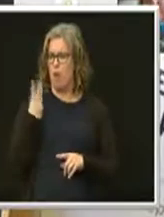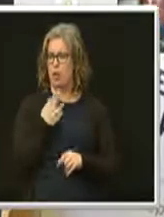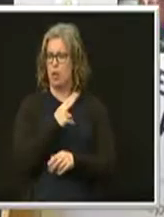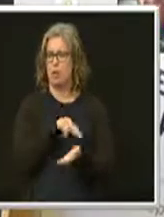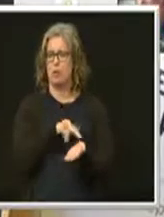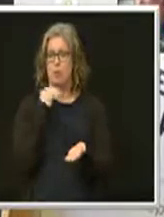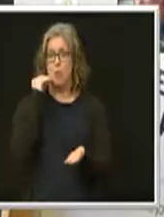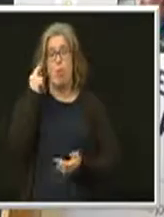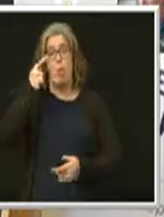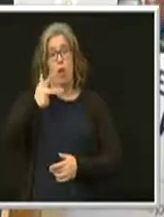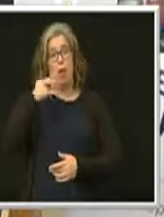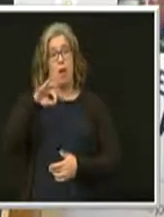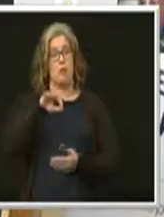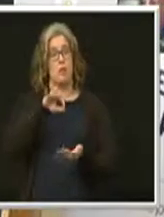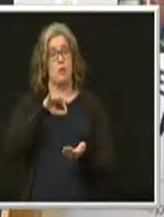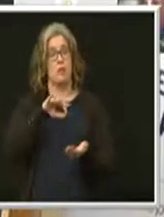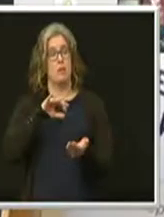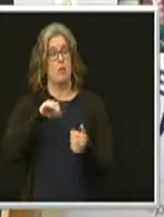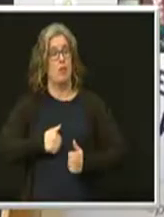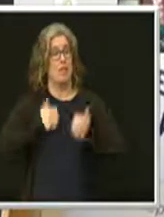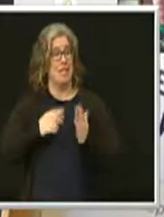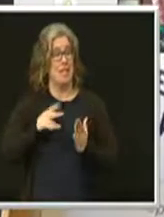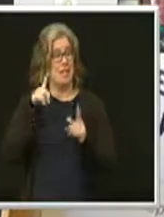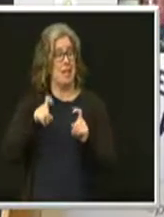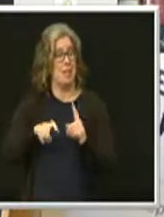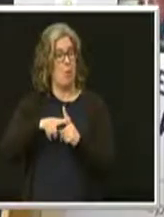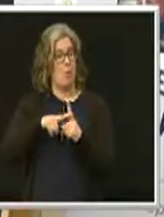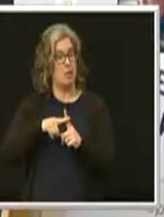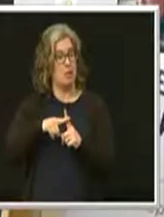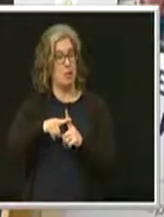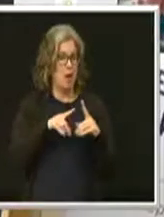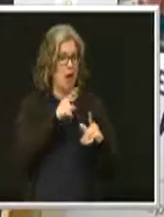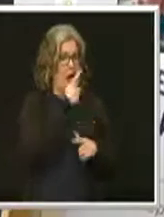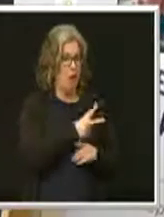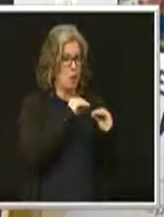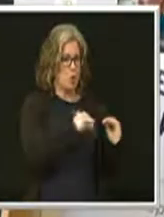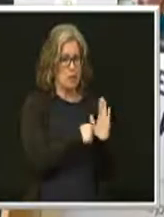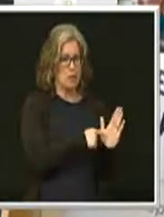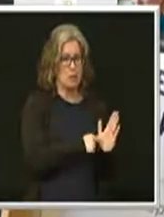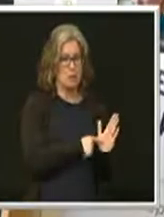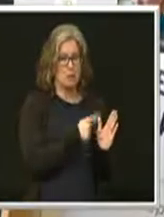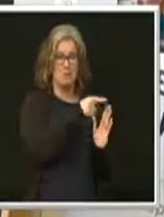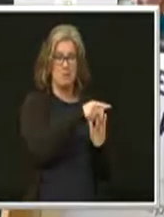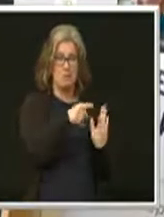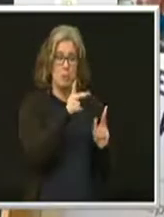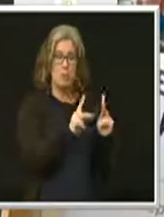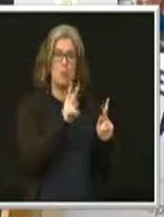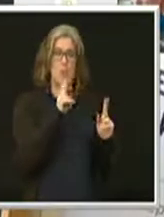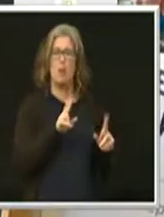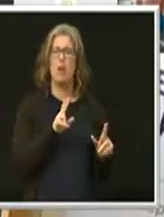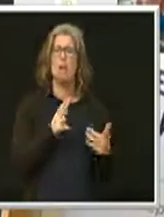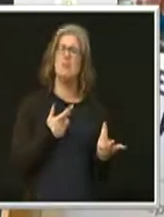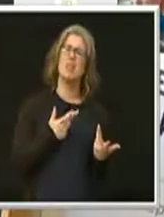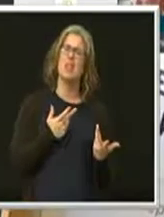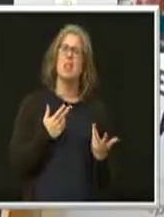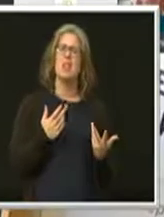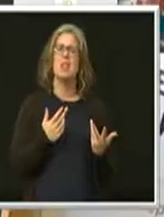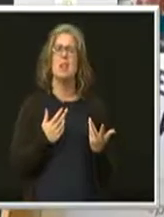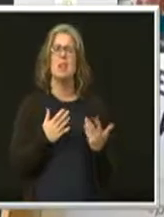nearly 1/3 of the residents tested positive for the virus, but half had no symptoms. And a few of these people were reporting unusual things